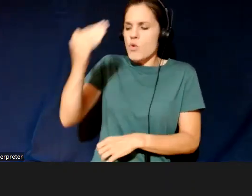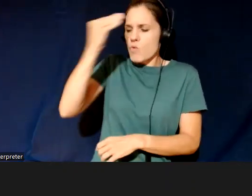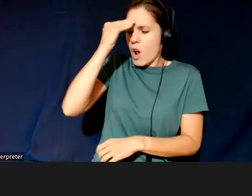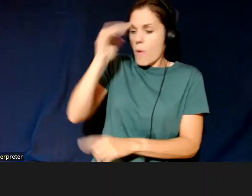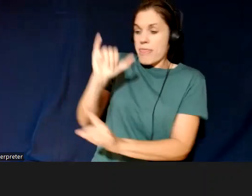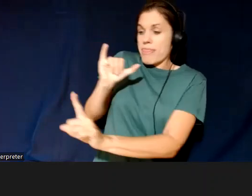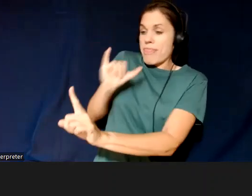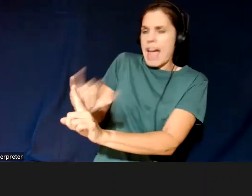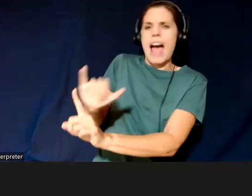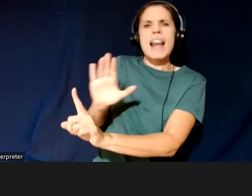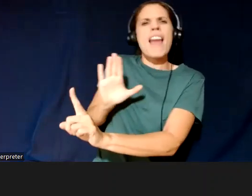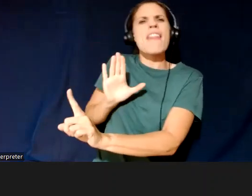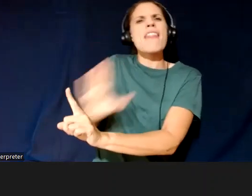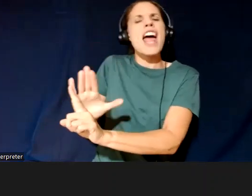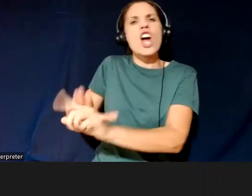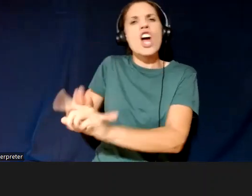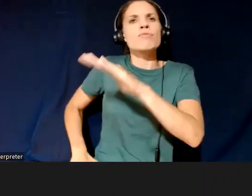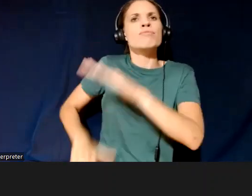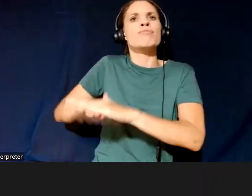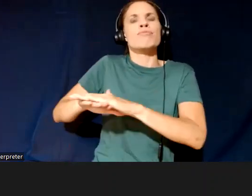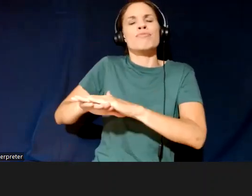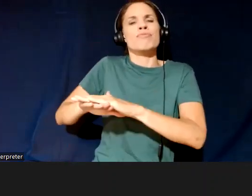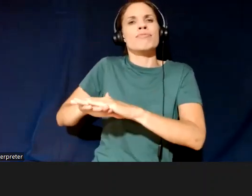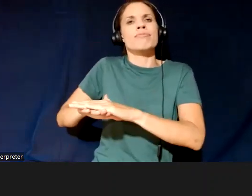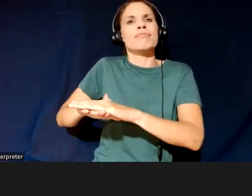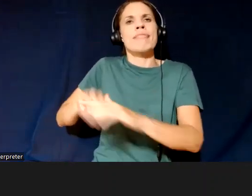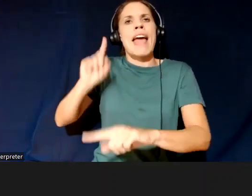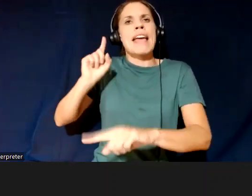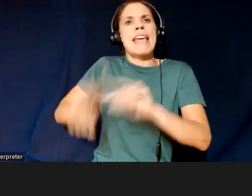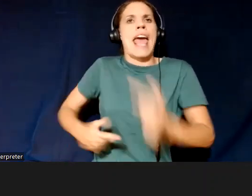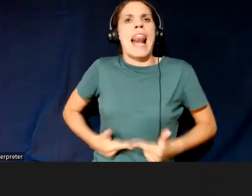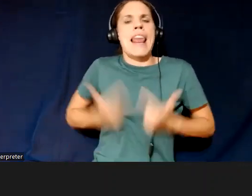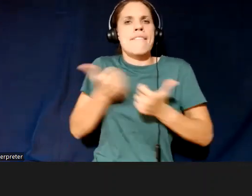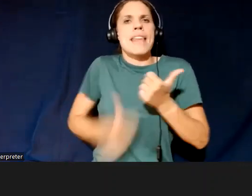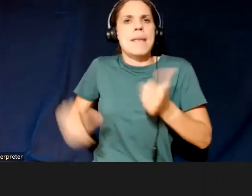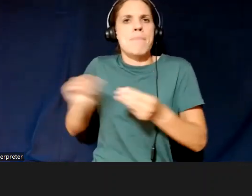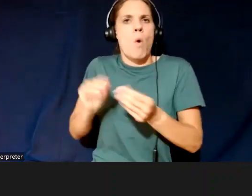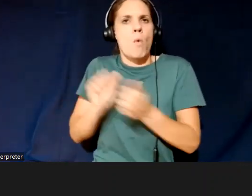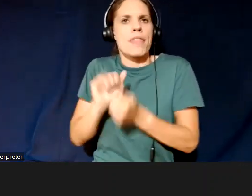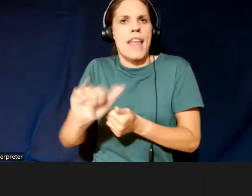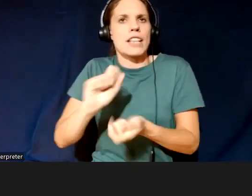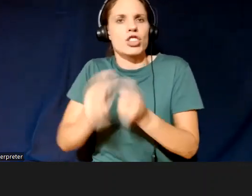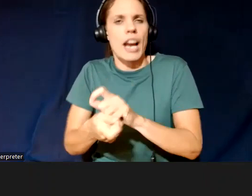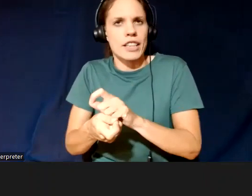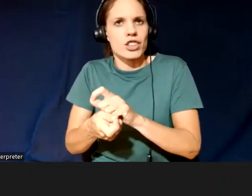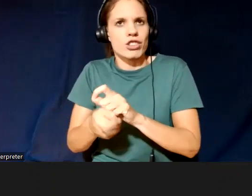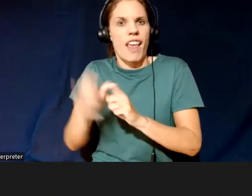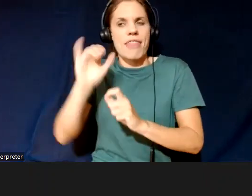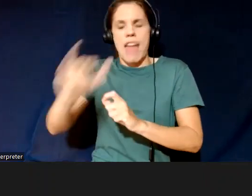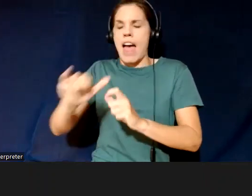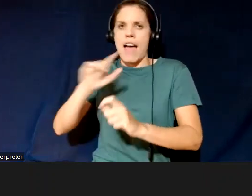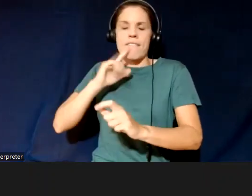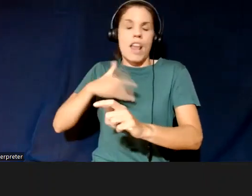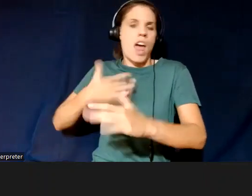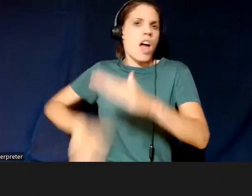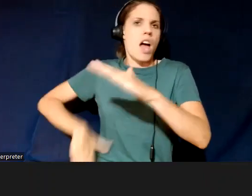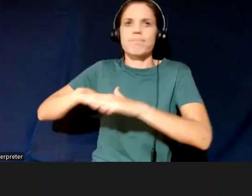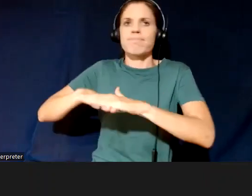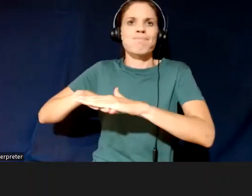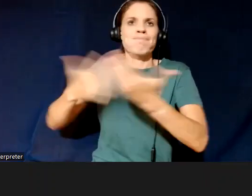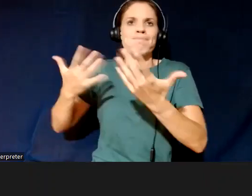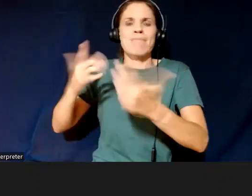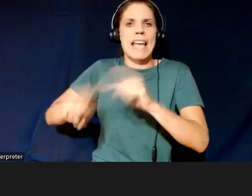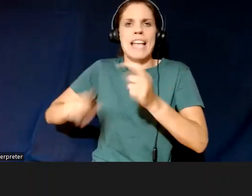might exceed those tolerances. And that requires a more empirical based assessment, I